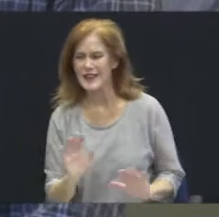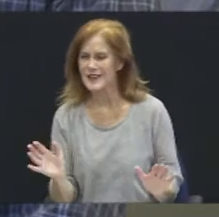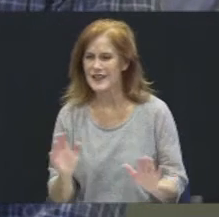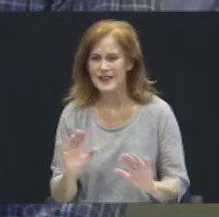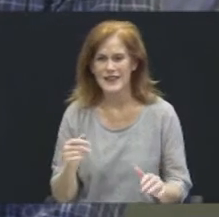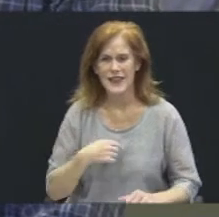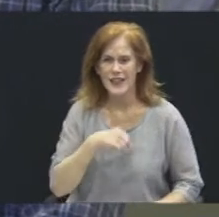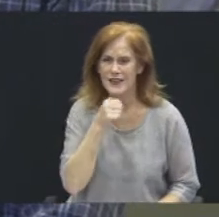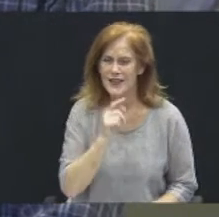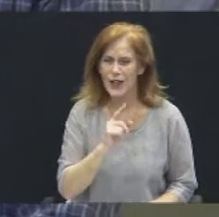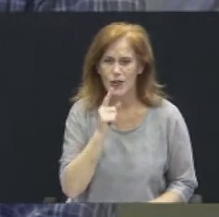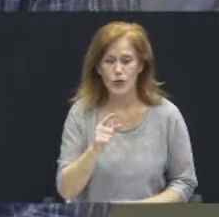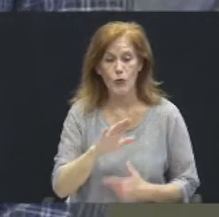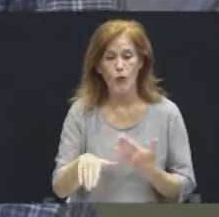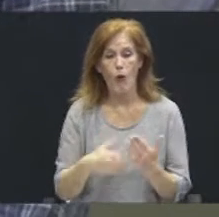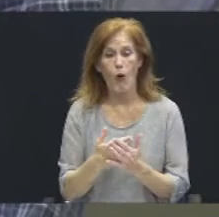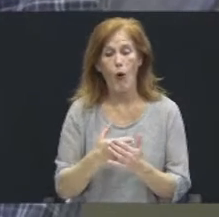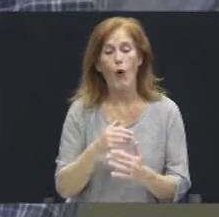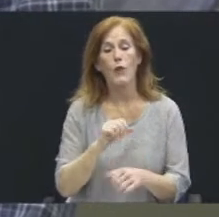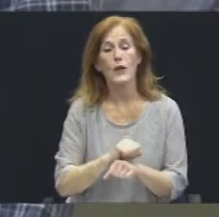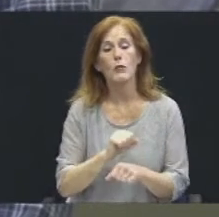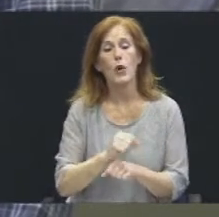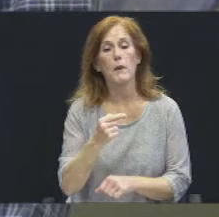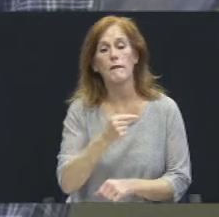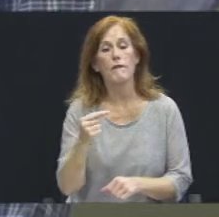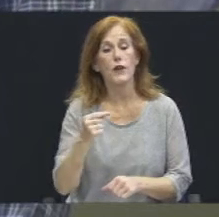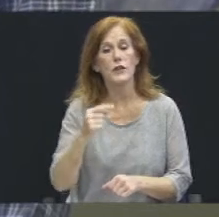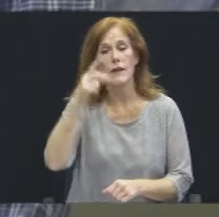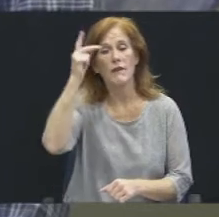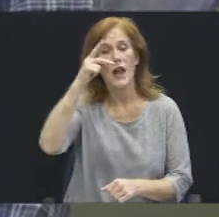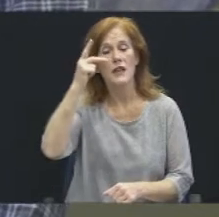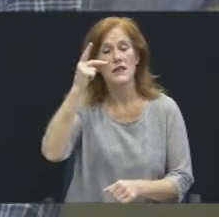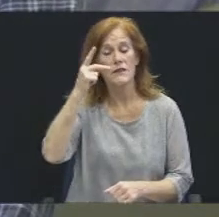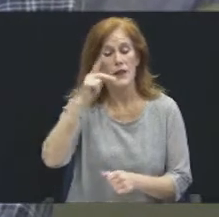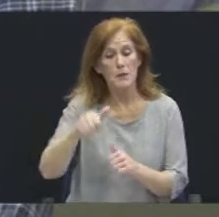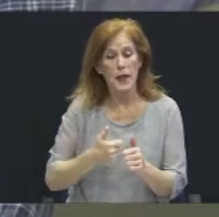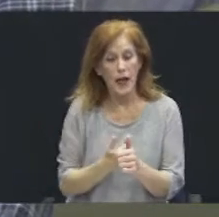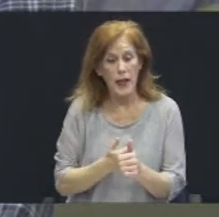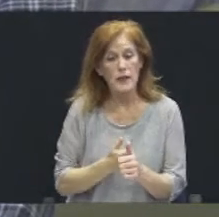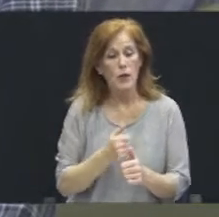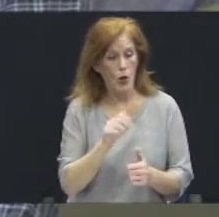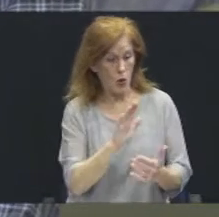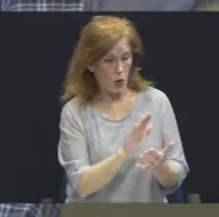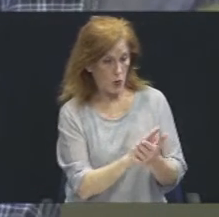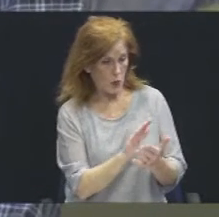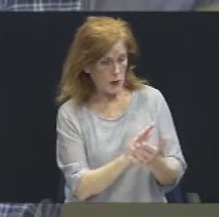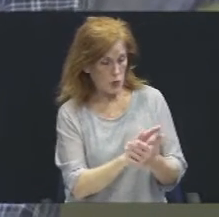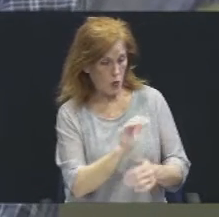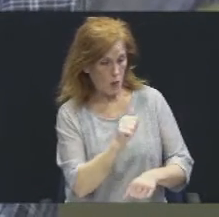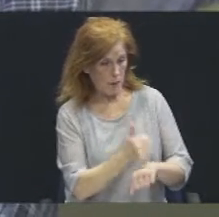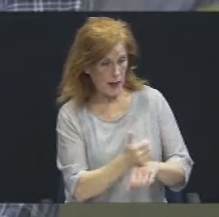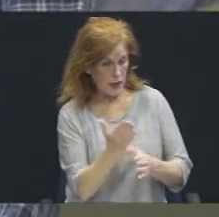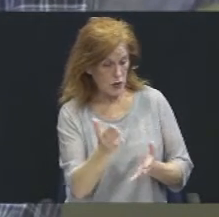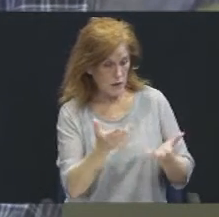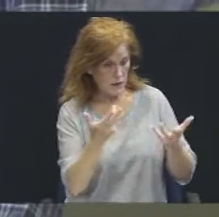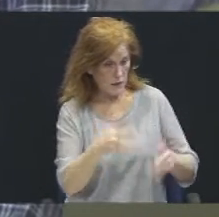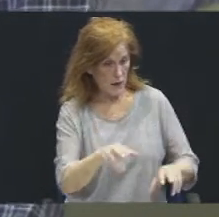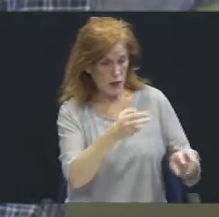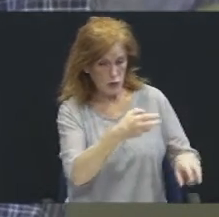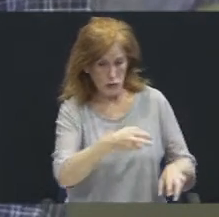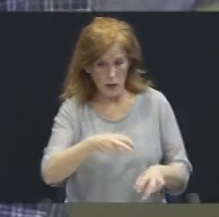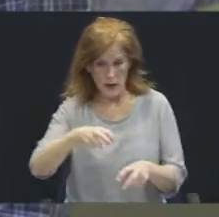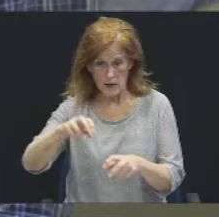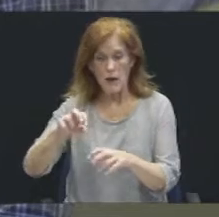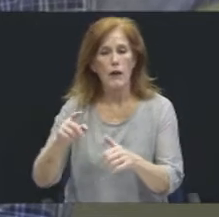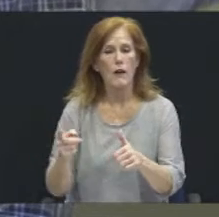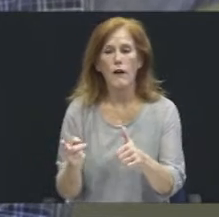true at all. All the employment first philosophy is saying is that when you transition out of school-based services, your first